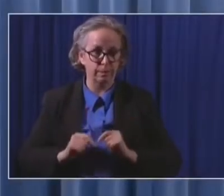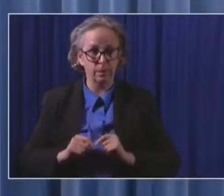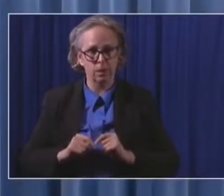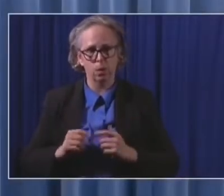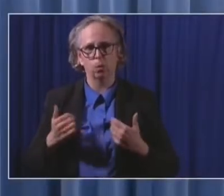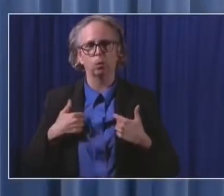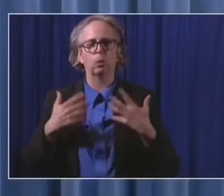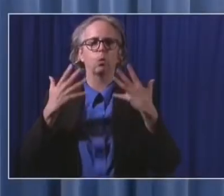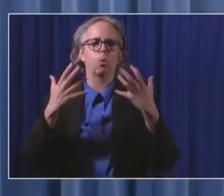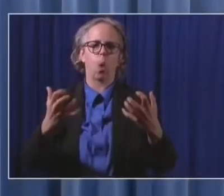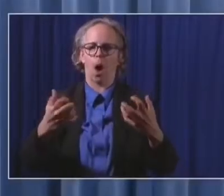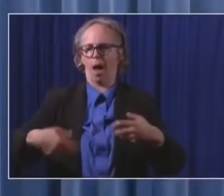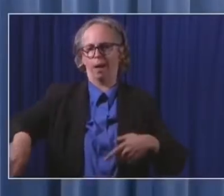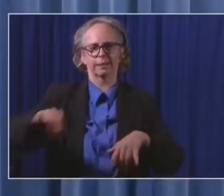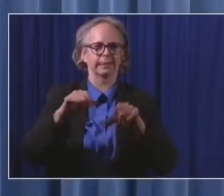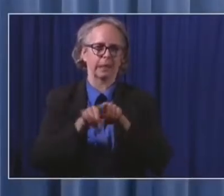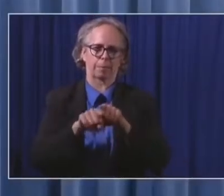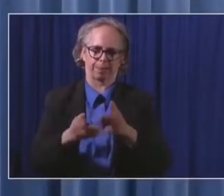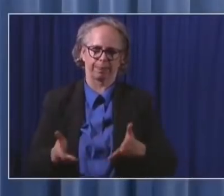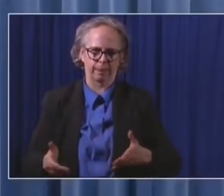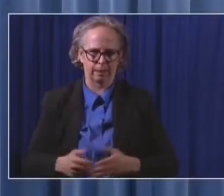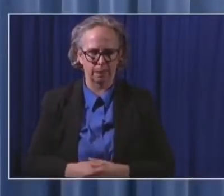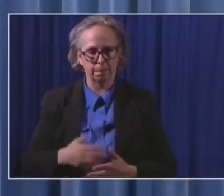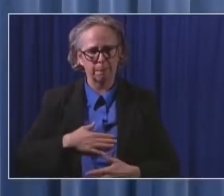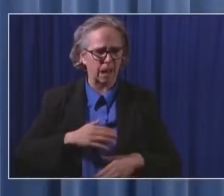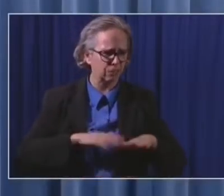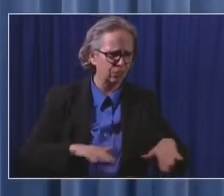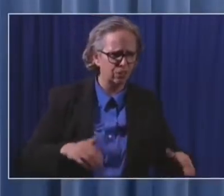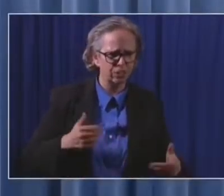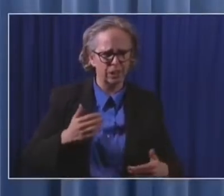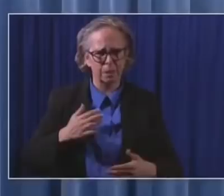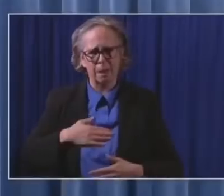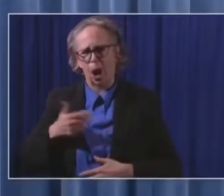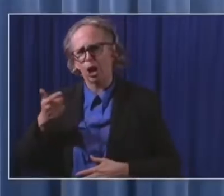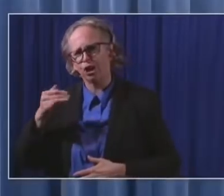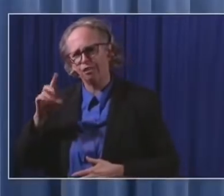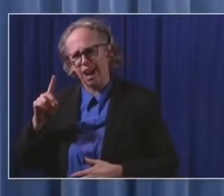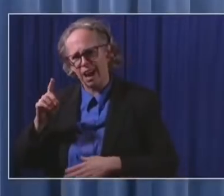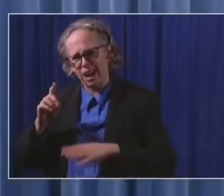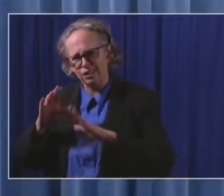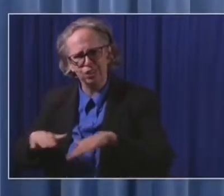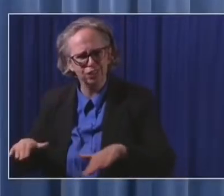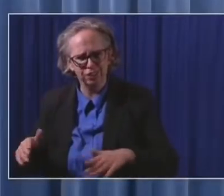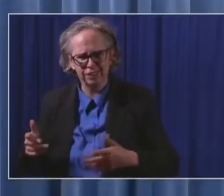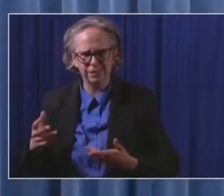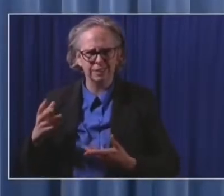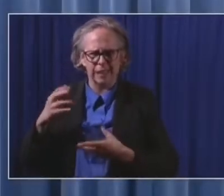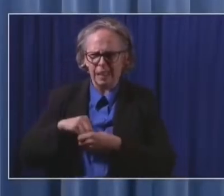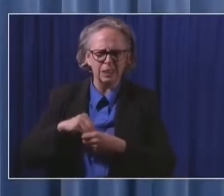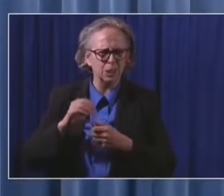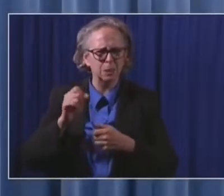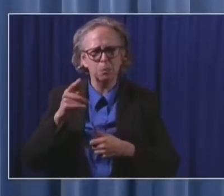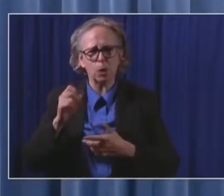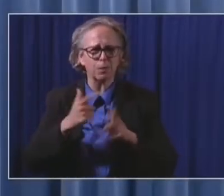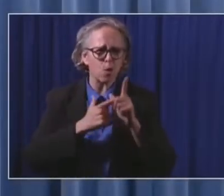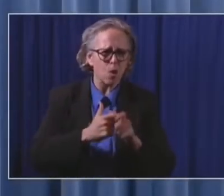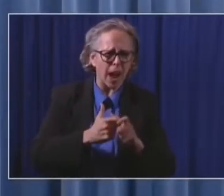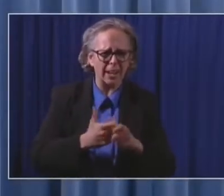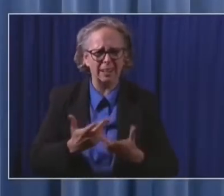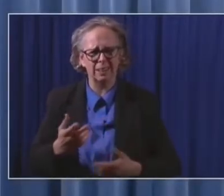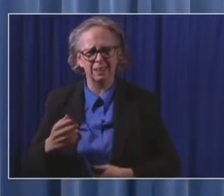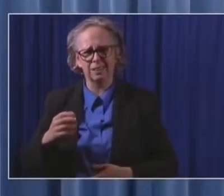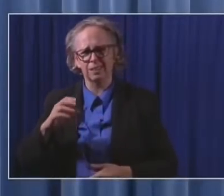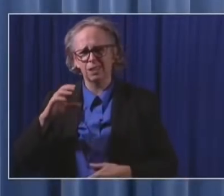are seeing. If people, look, we all want the same things. We want our kids